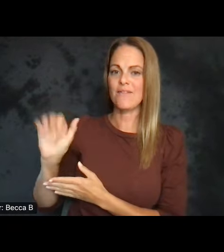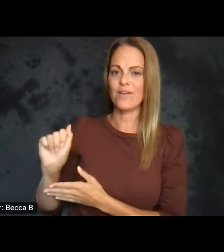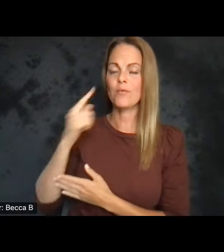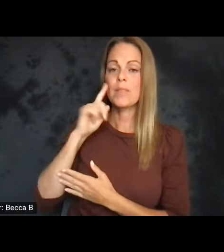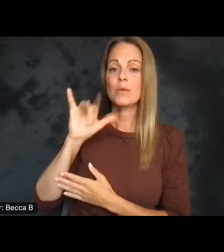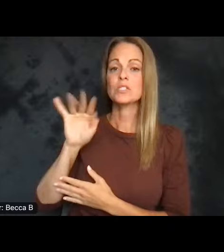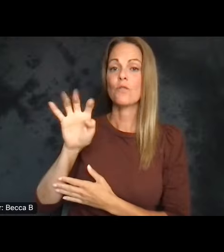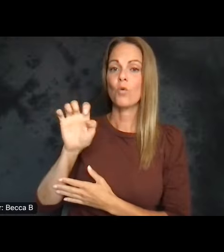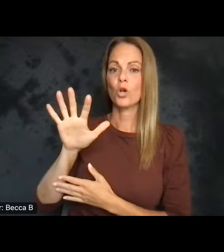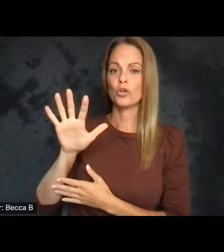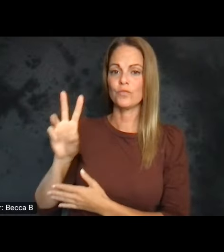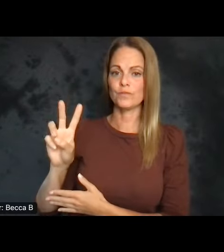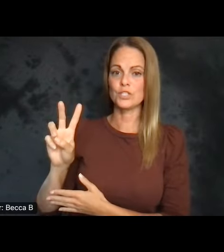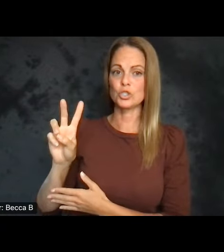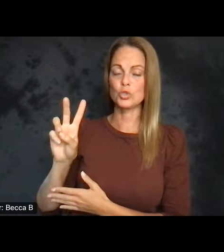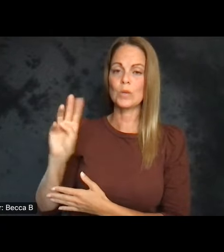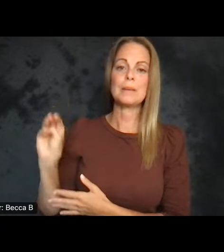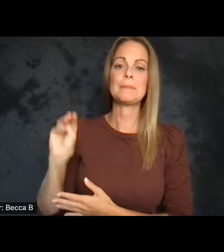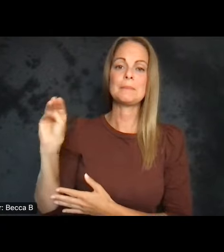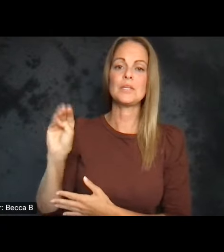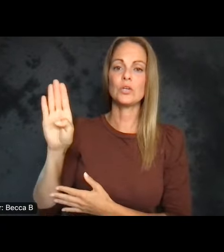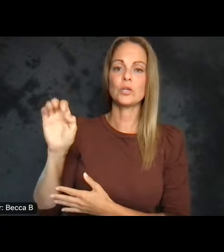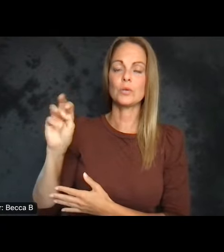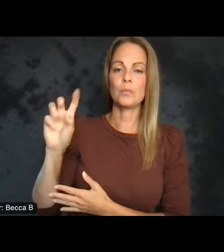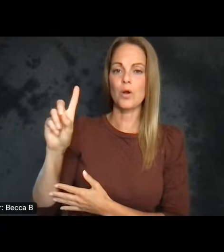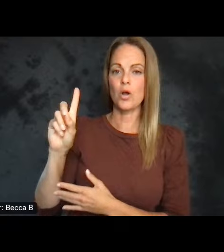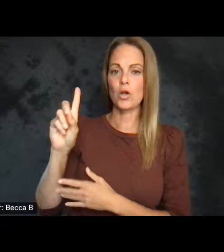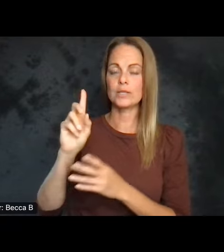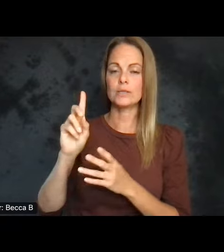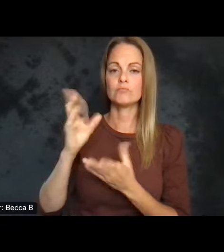$452 million bond issue just for Central.